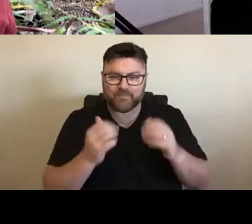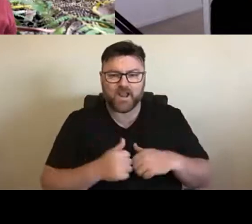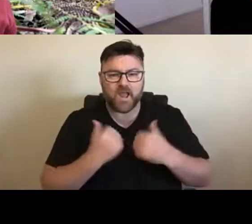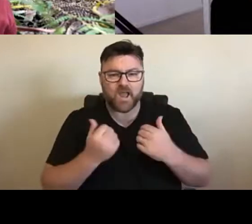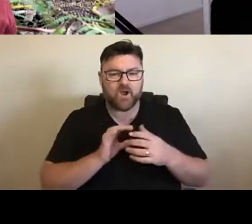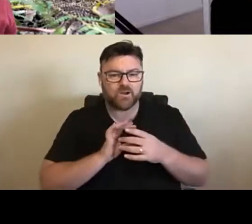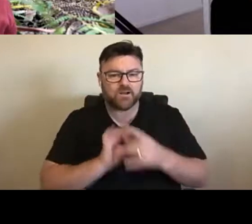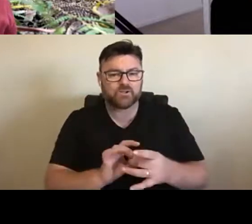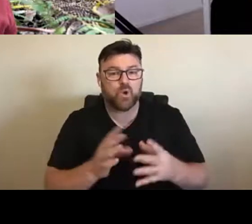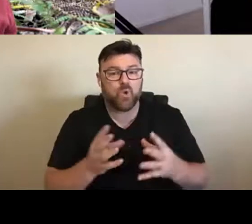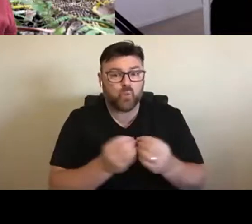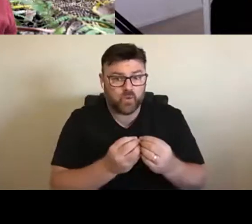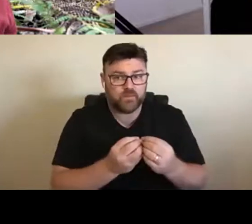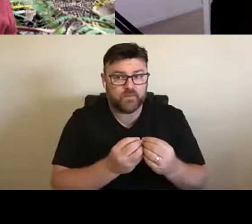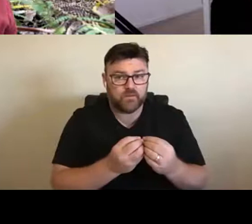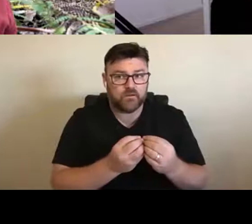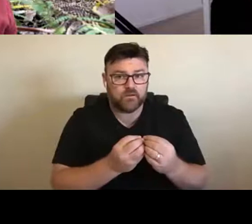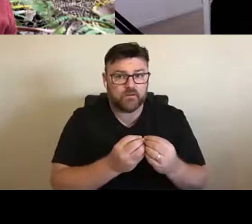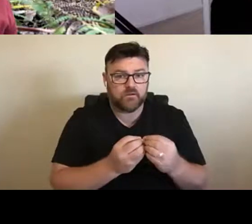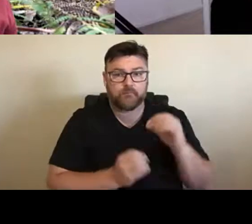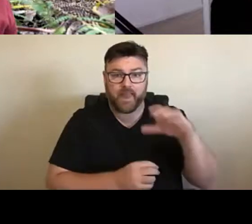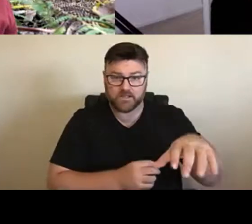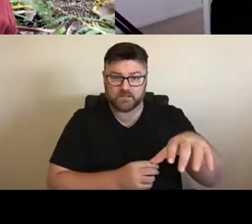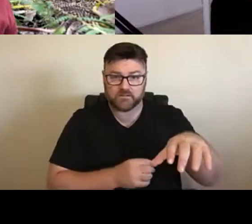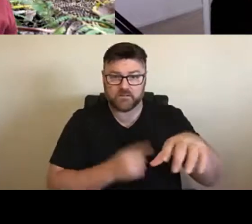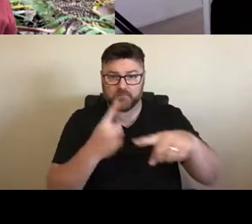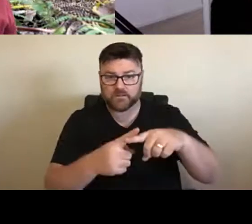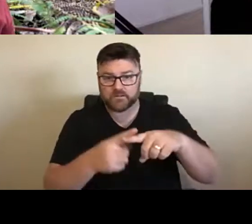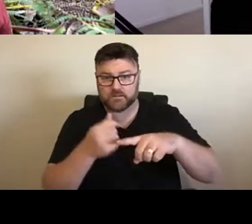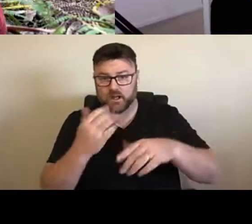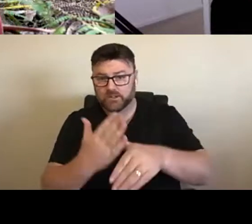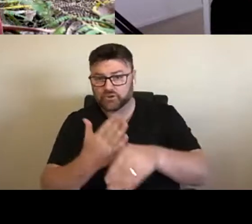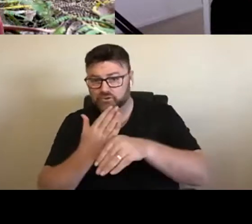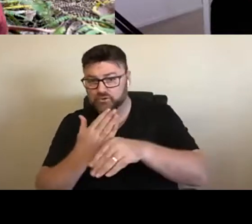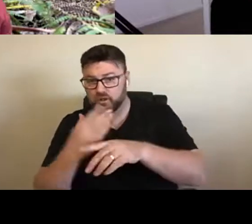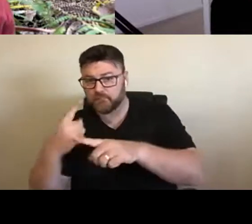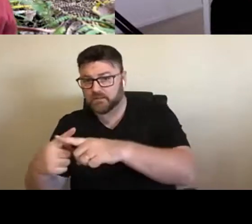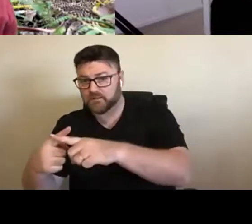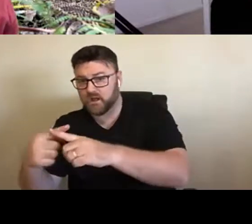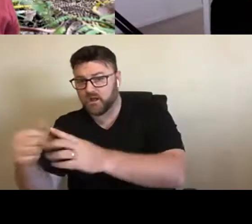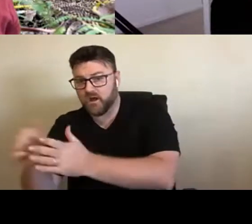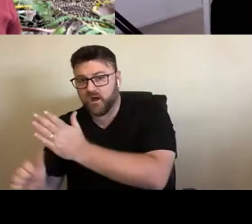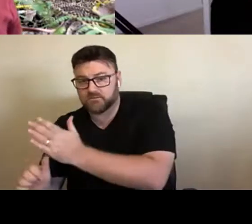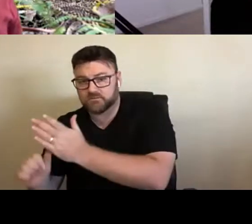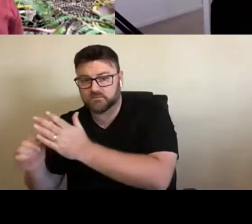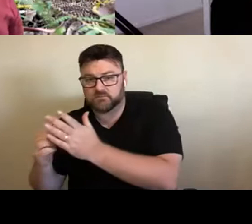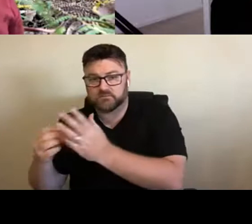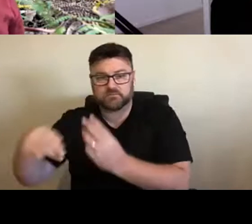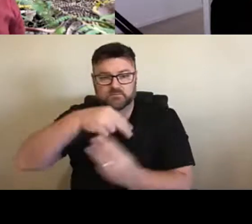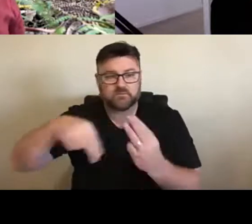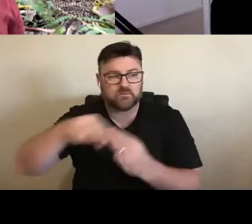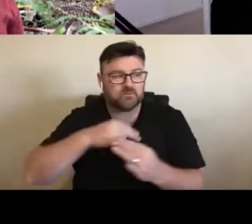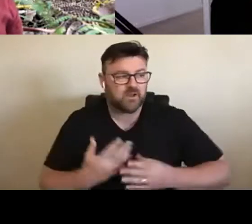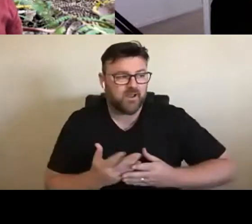with Indigenous country, with our artistic practices that are being shaped by